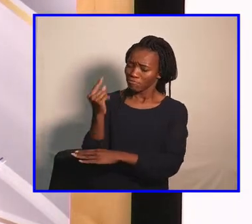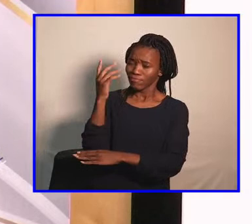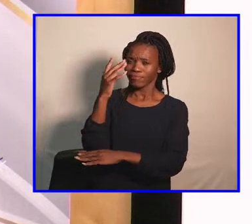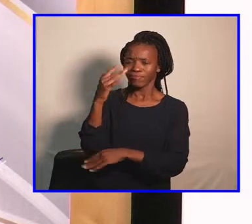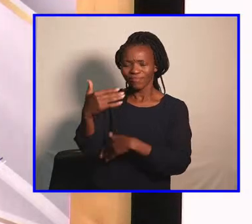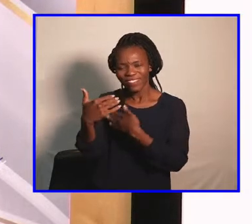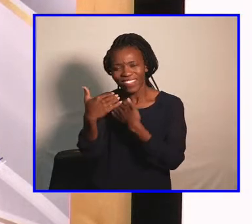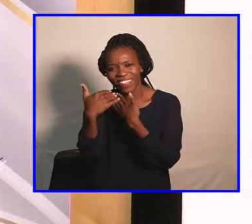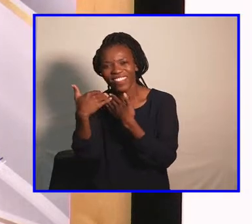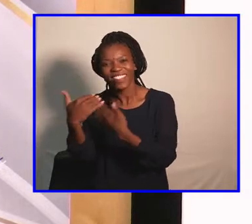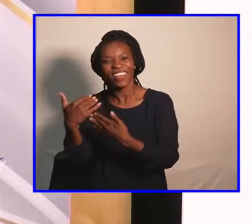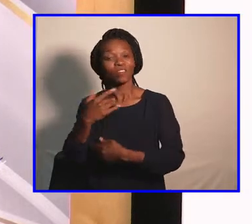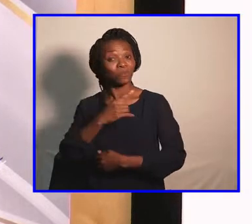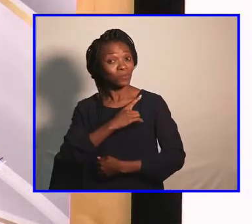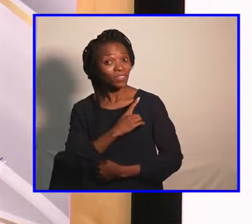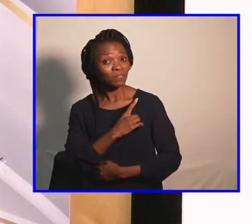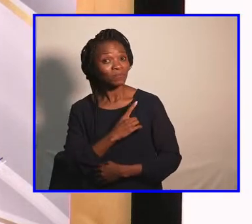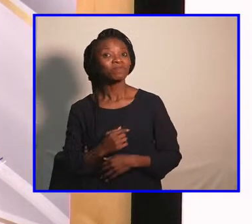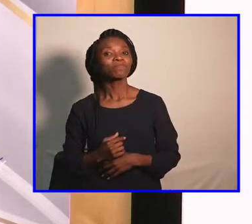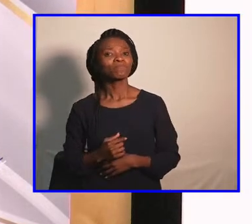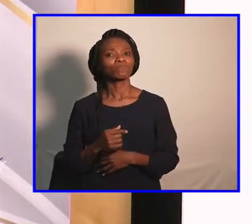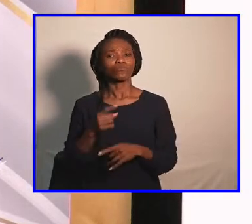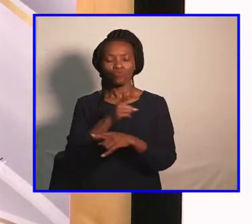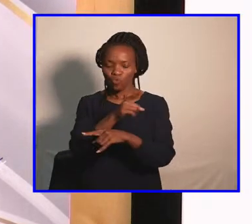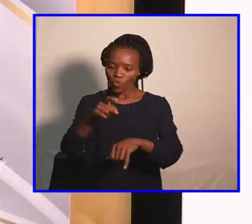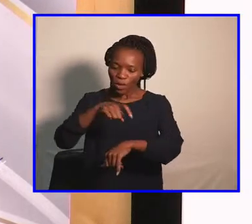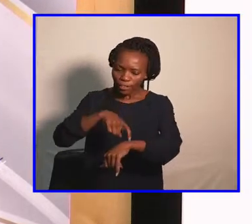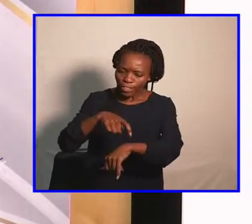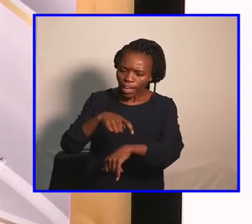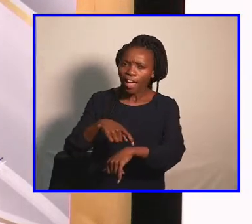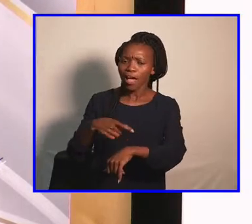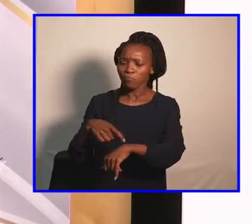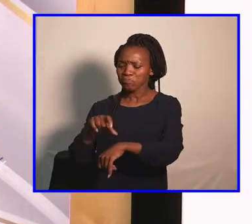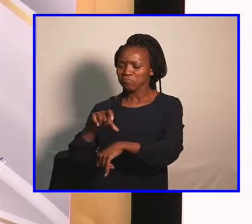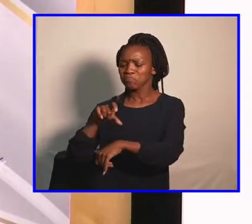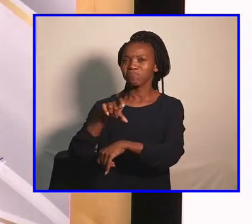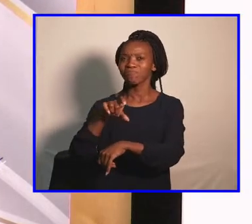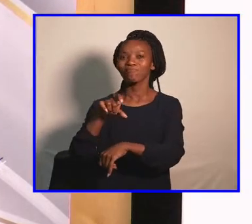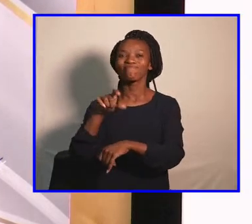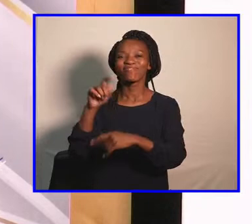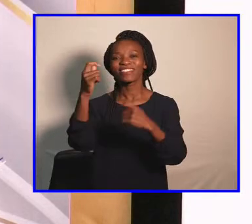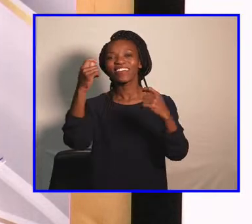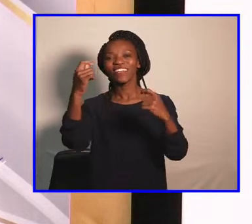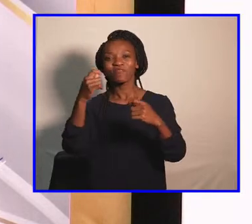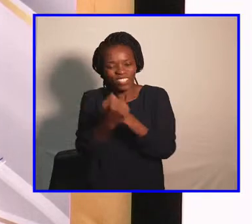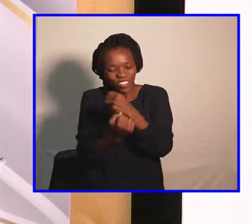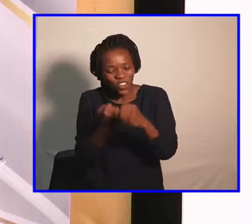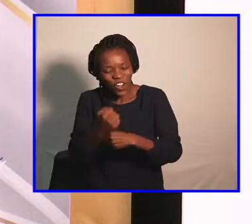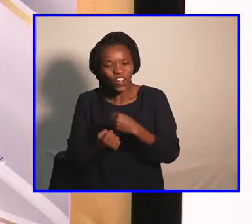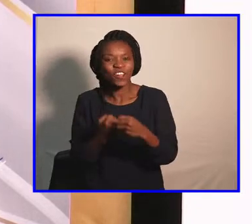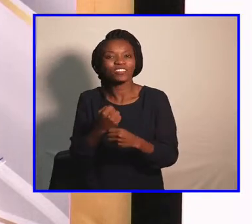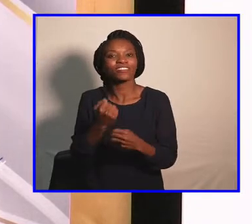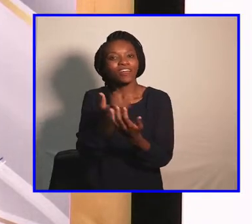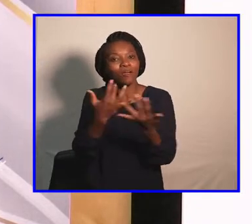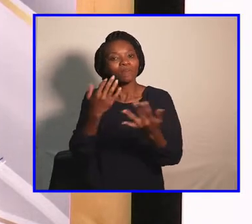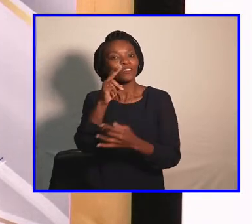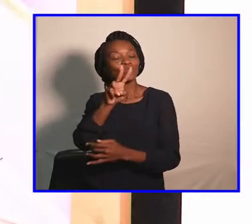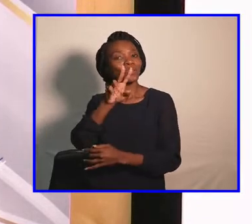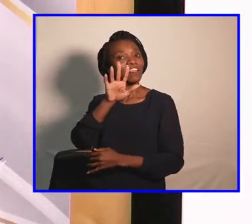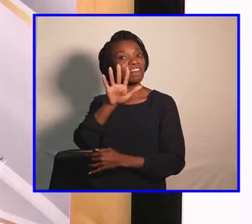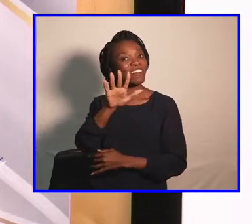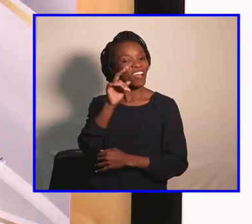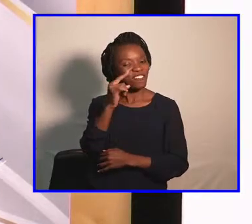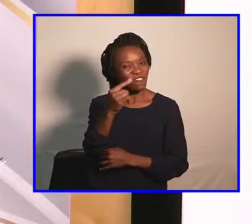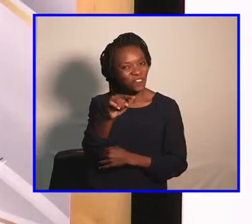you for making the time to celebrate the 25th anniversary of SARS and